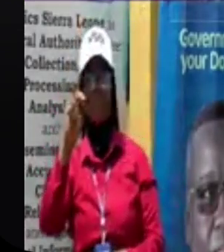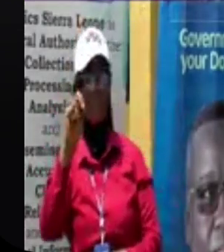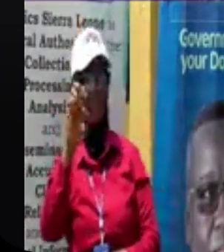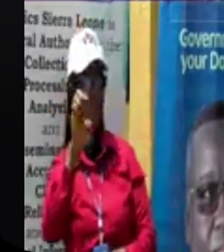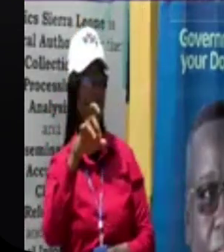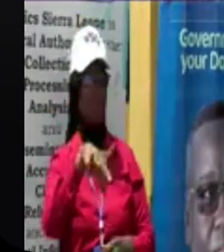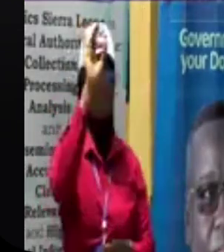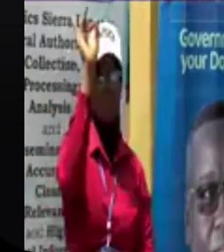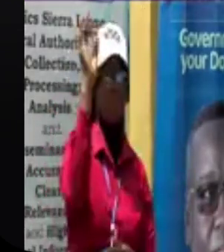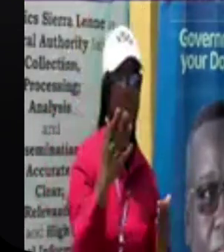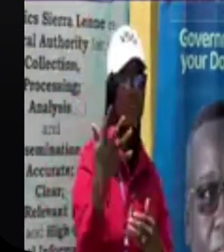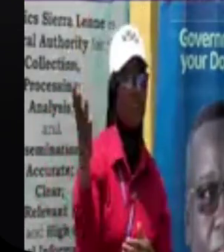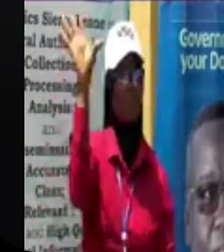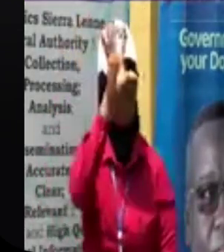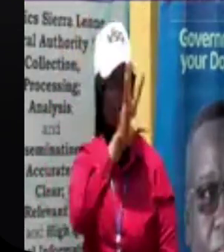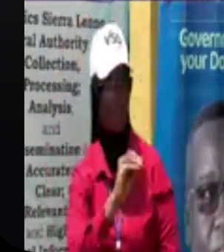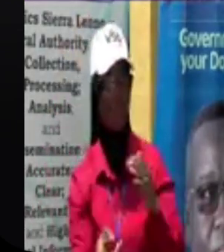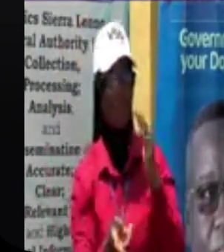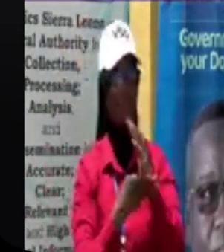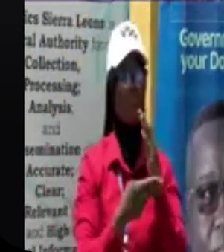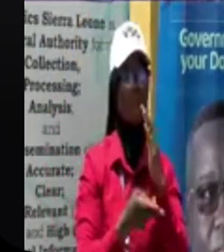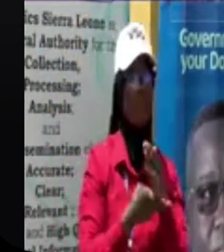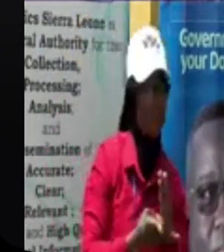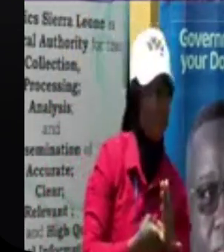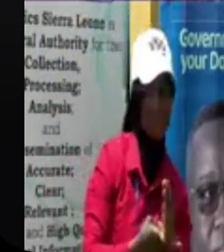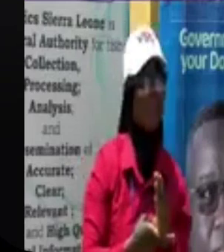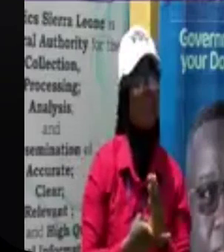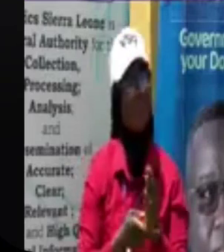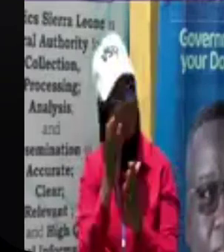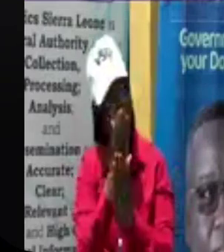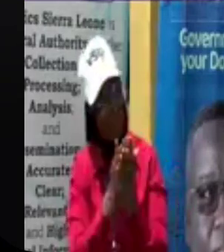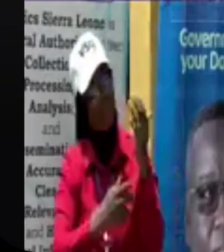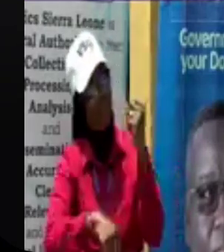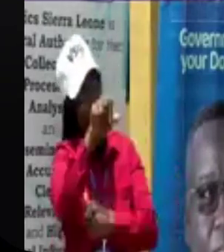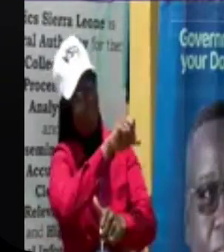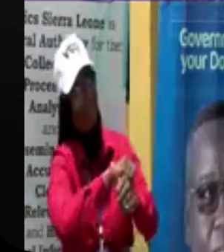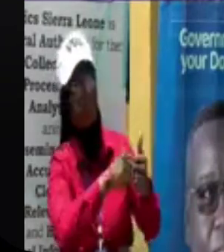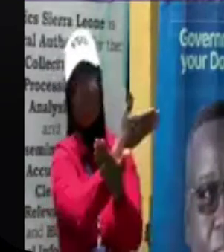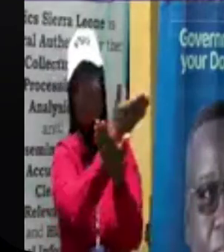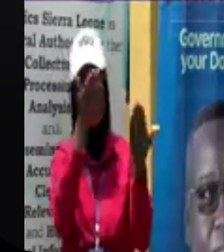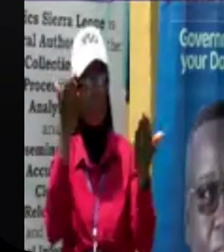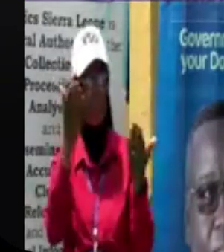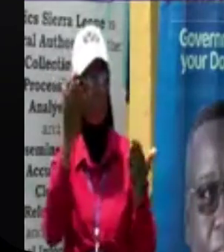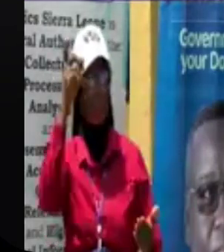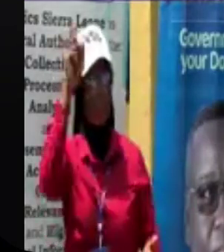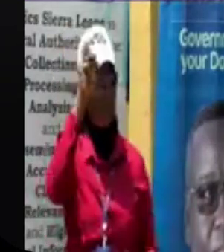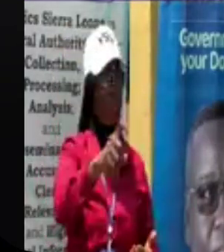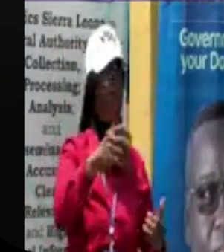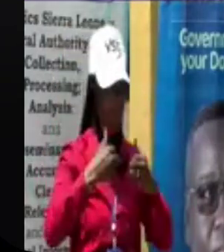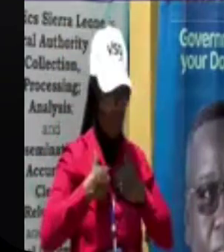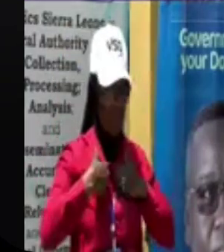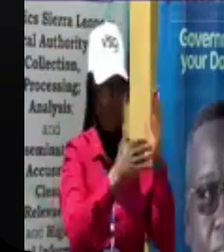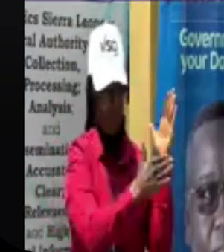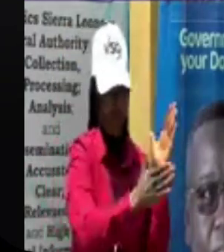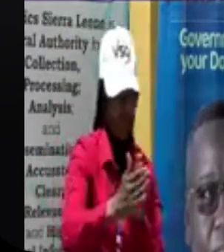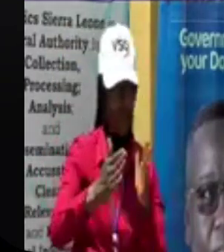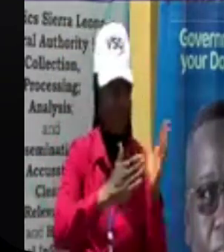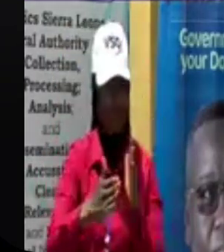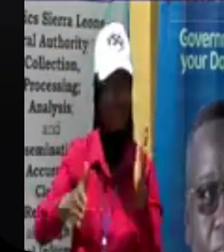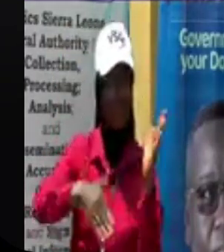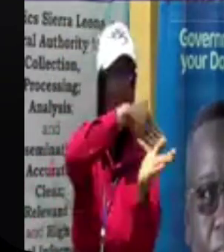don't choose the African Development Bank. We don't somewhere around Bamoy. We forget a processing